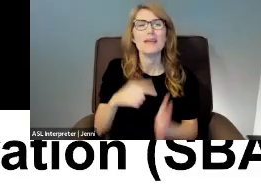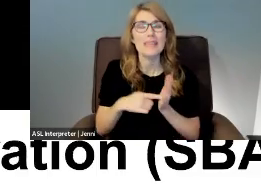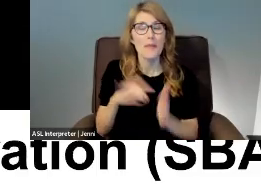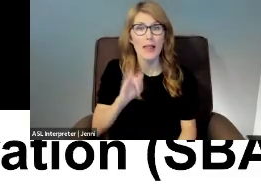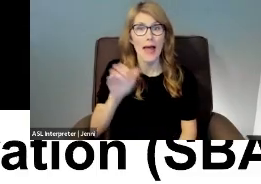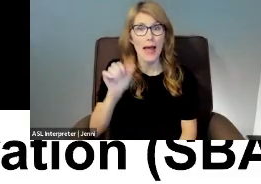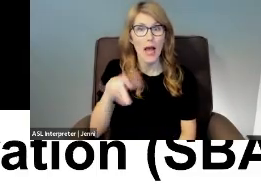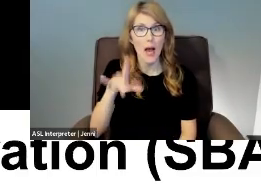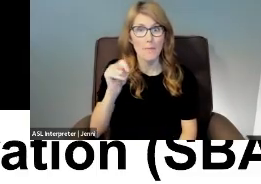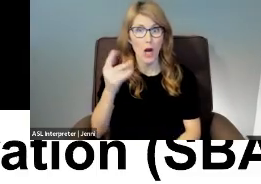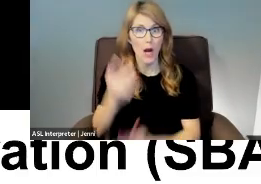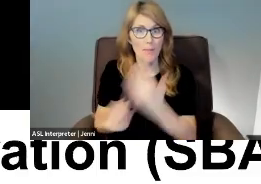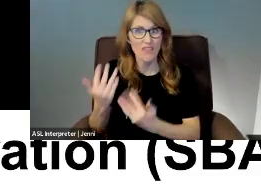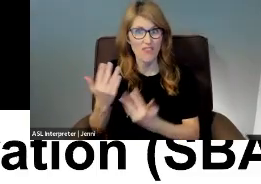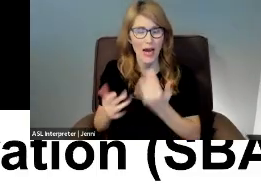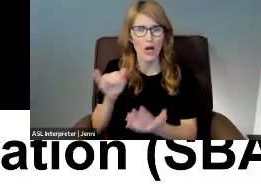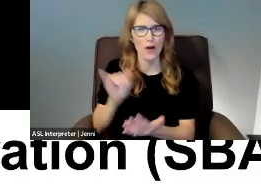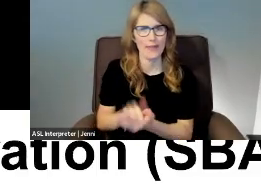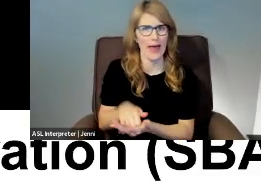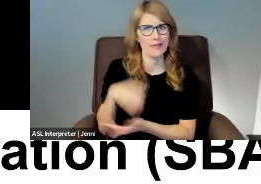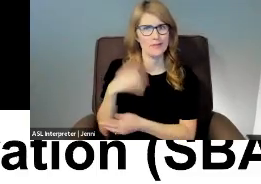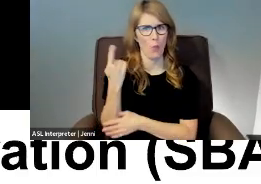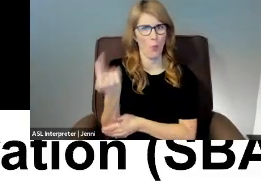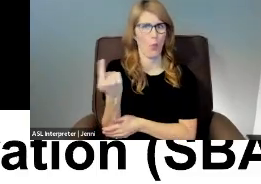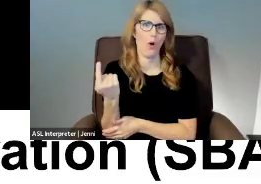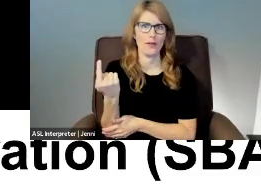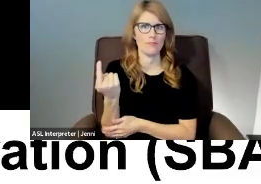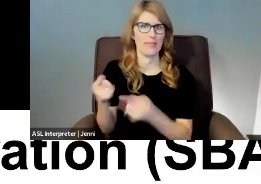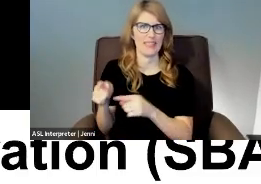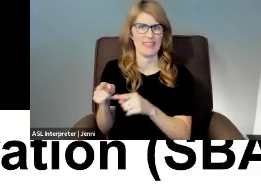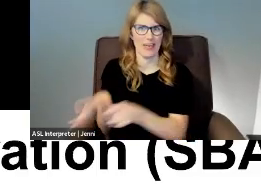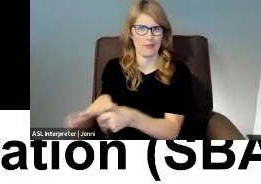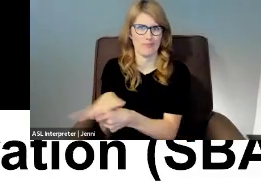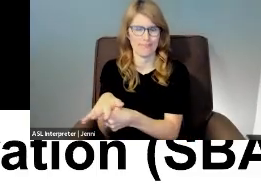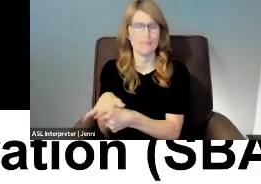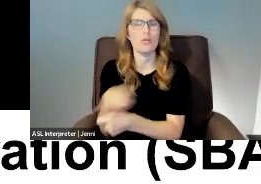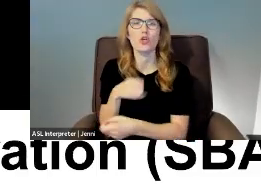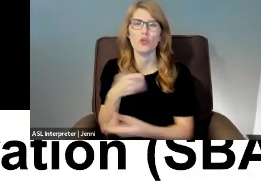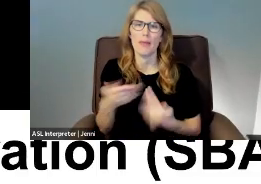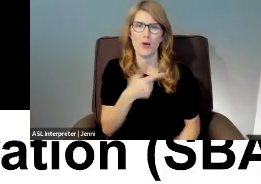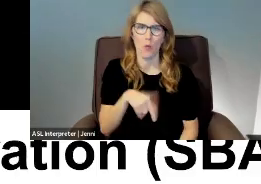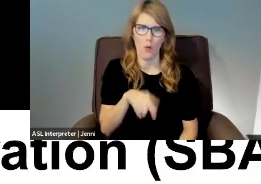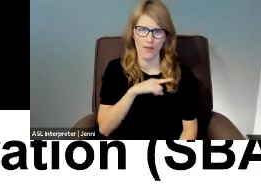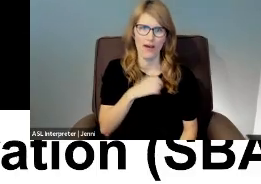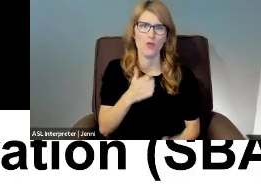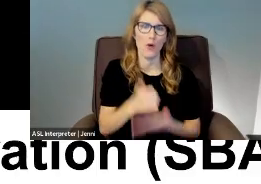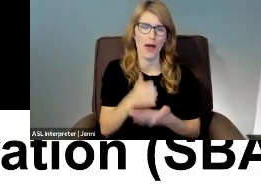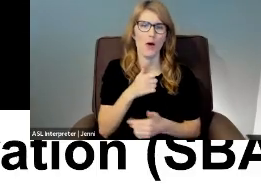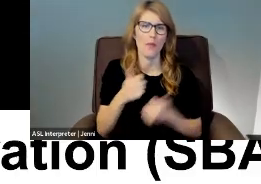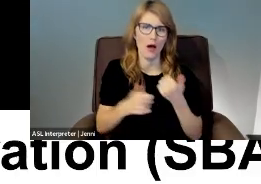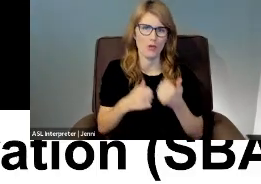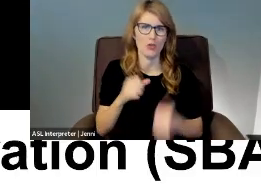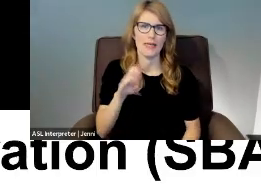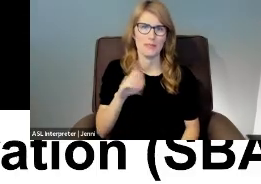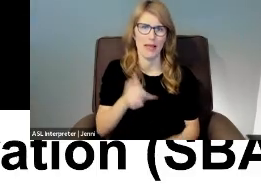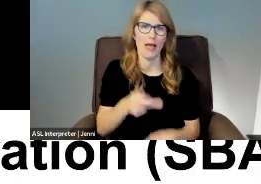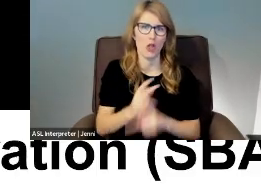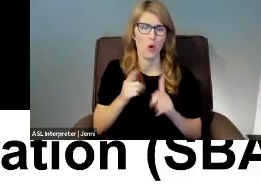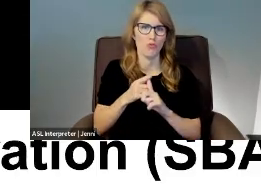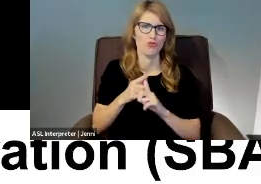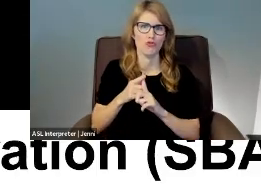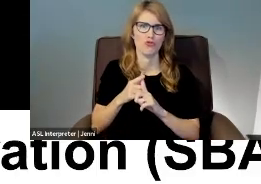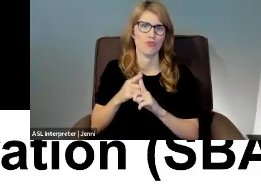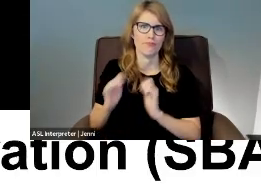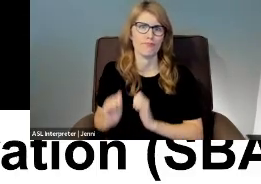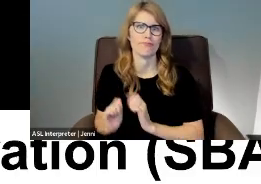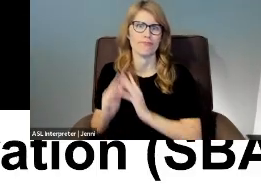is an isolated incident. You may qualify for assistance under an SBA loan to rebuild if